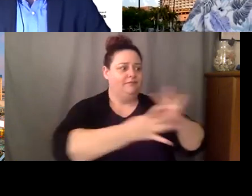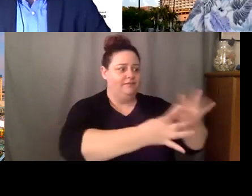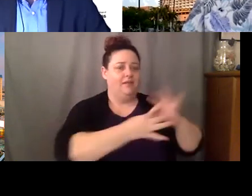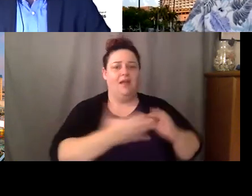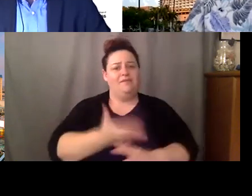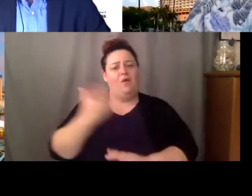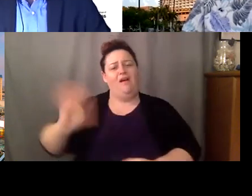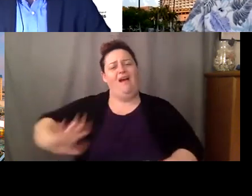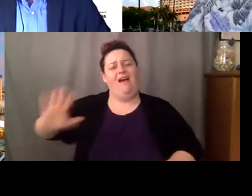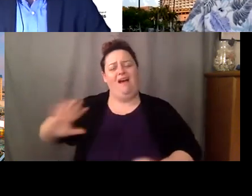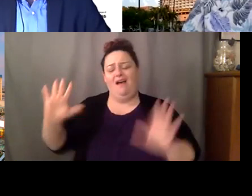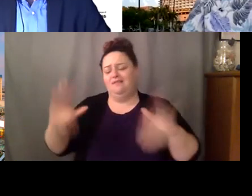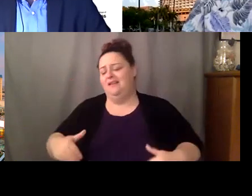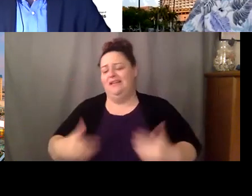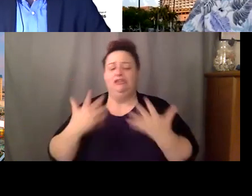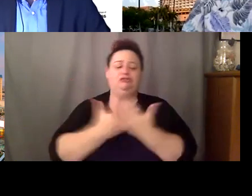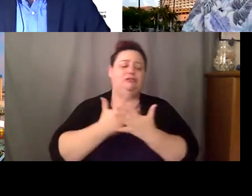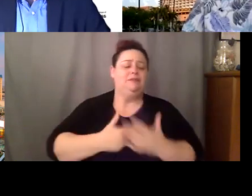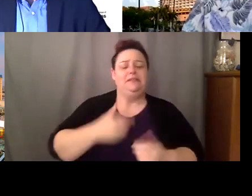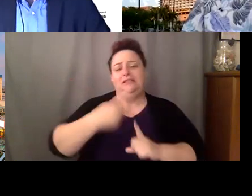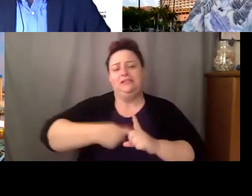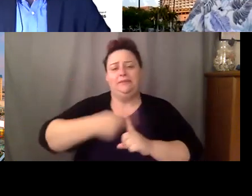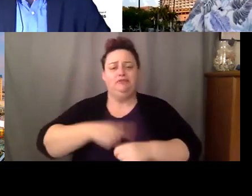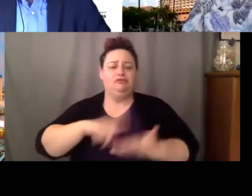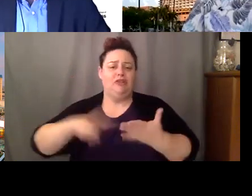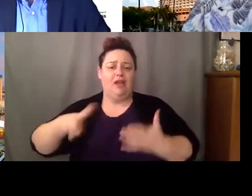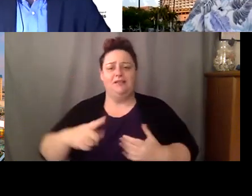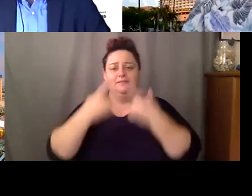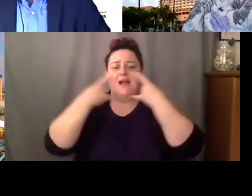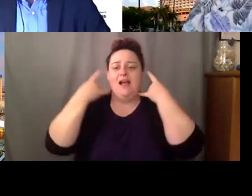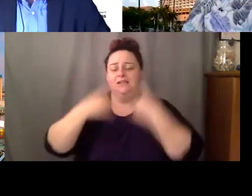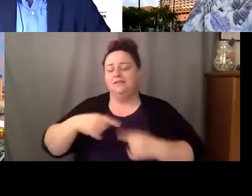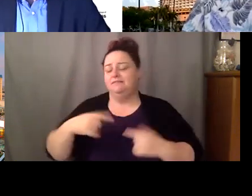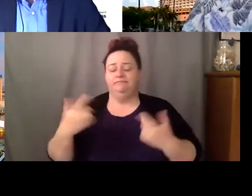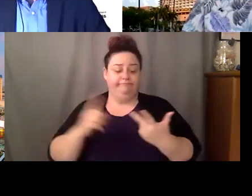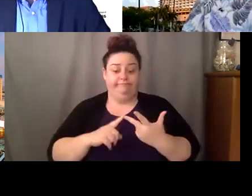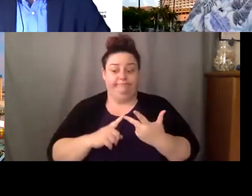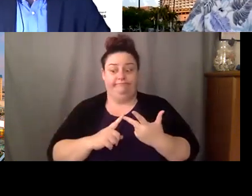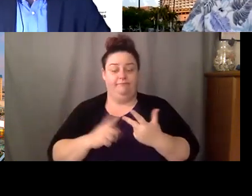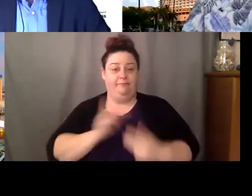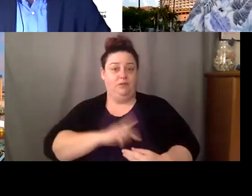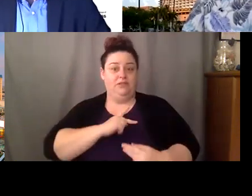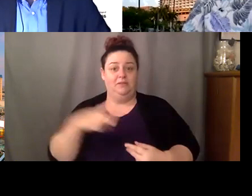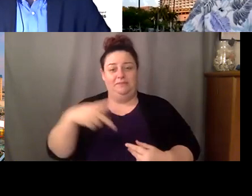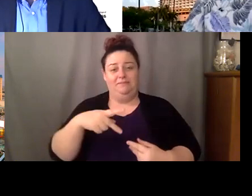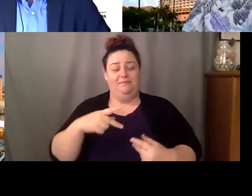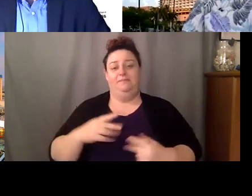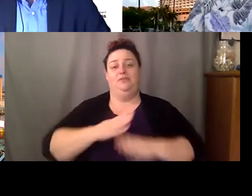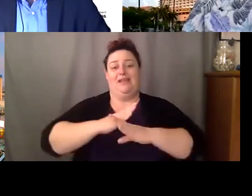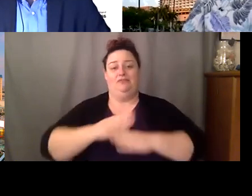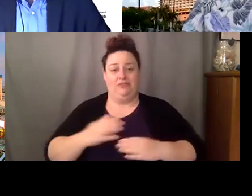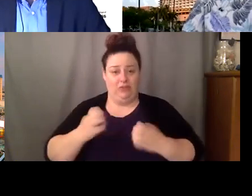the past, you know, like screening and temperature checks, masks, you know, personal protection equipment, 6-foot